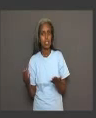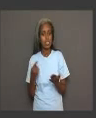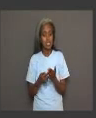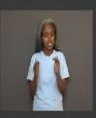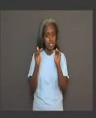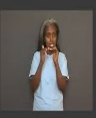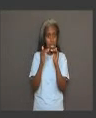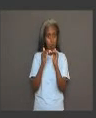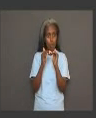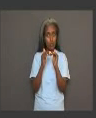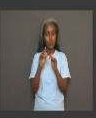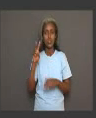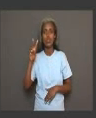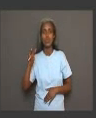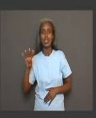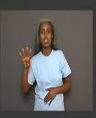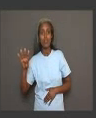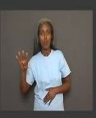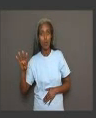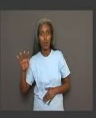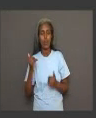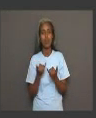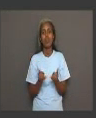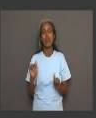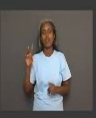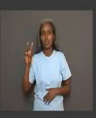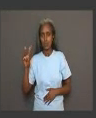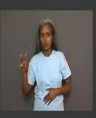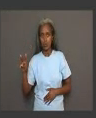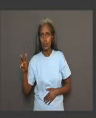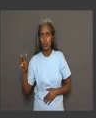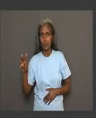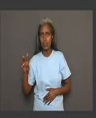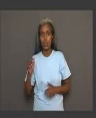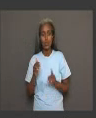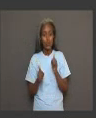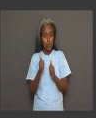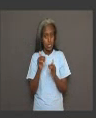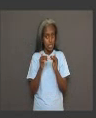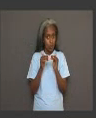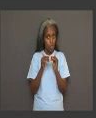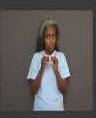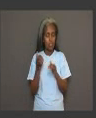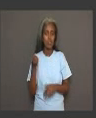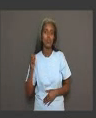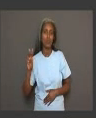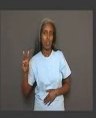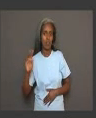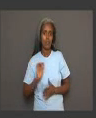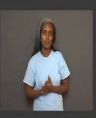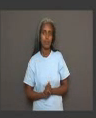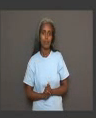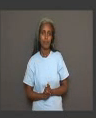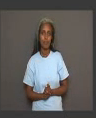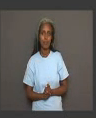that is equal to 24 over 2, which equals